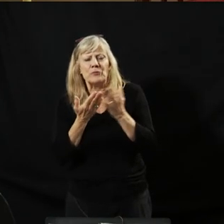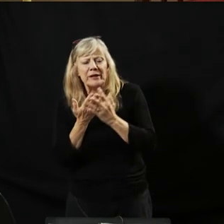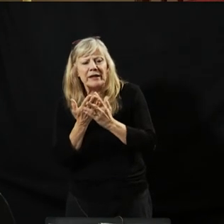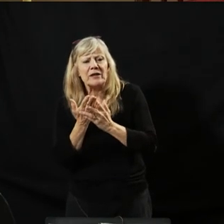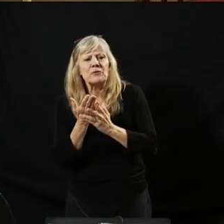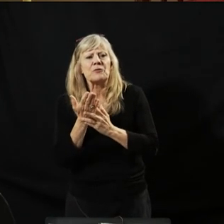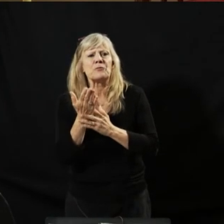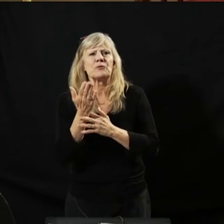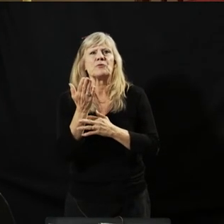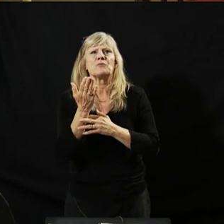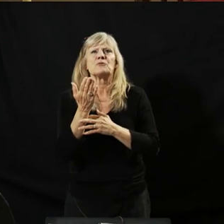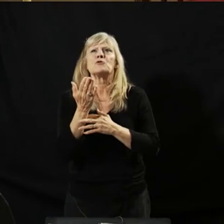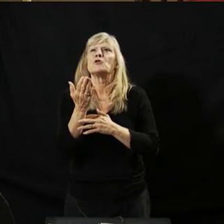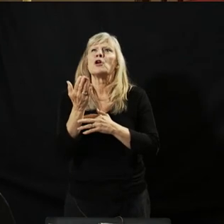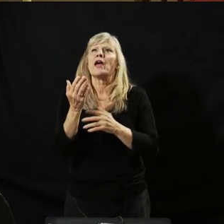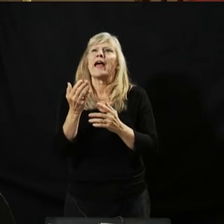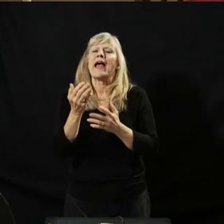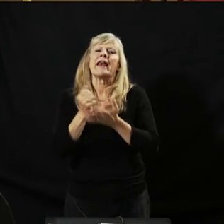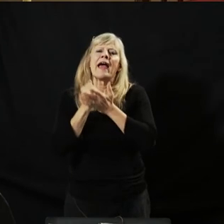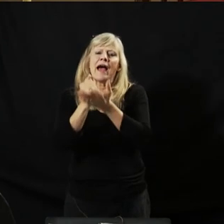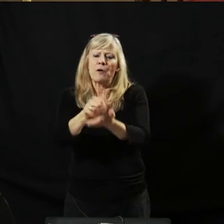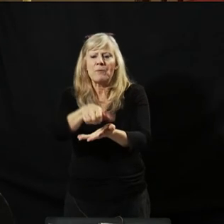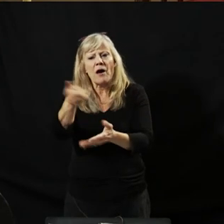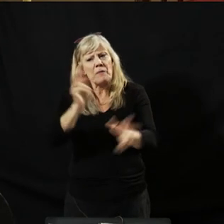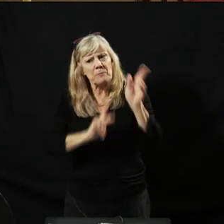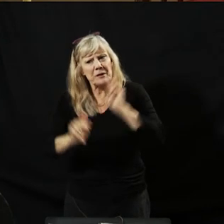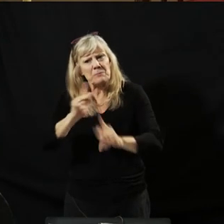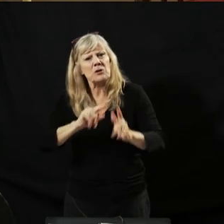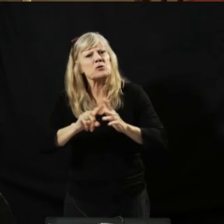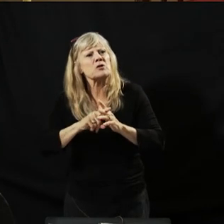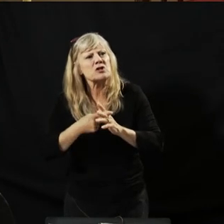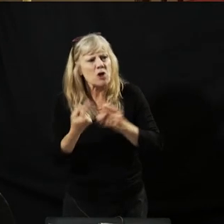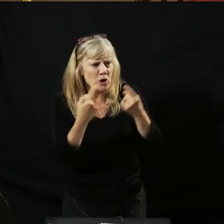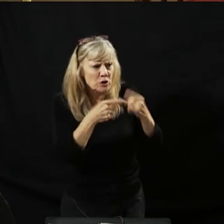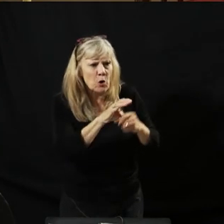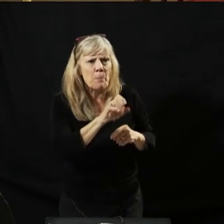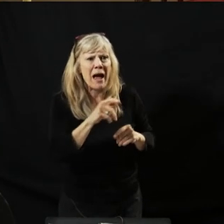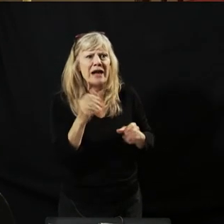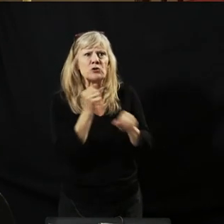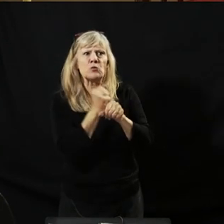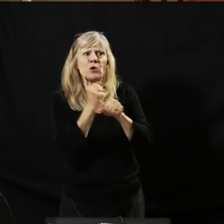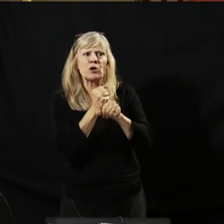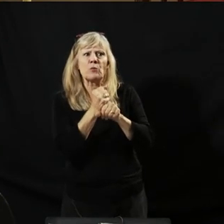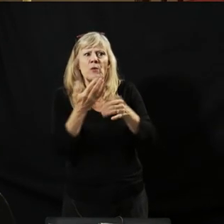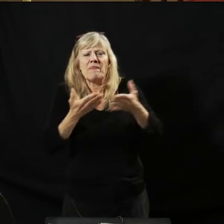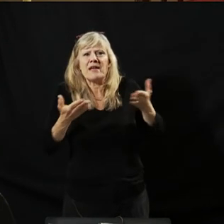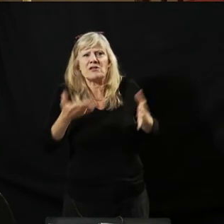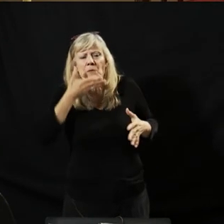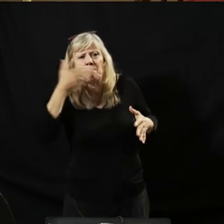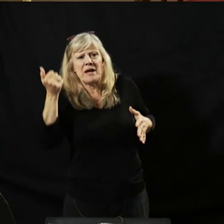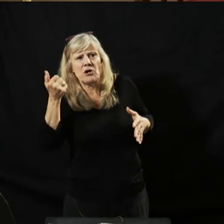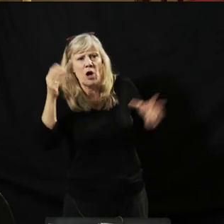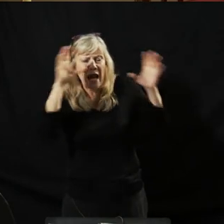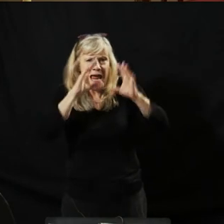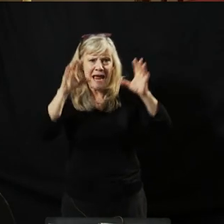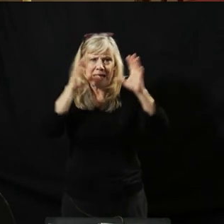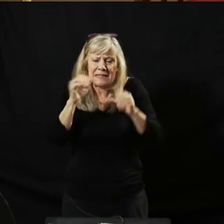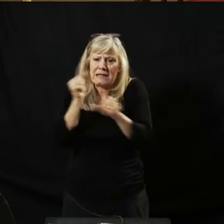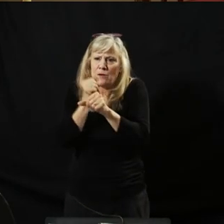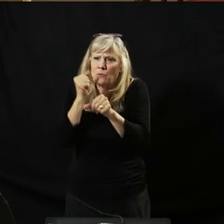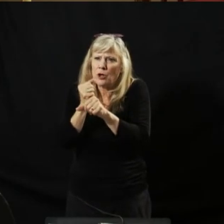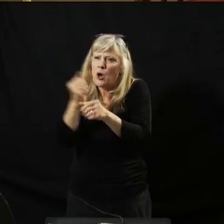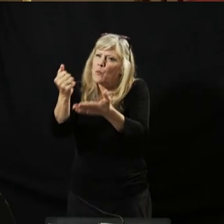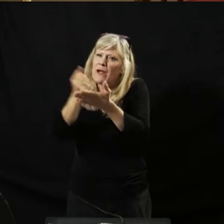contributing to the common good as we begin to return to work and seek new opportunities for employment, that we help each